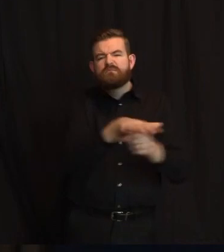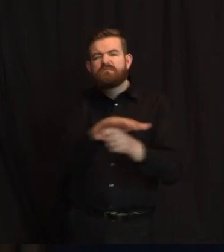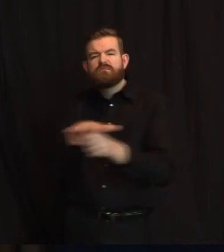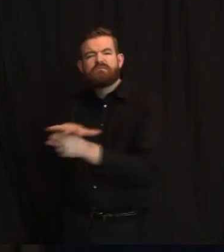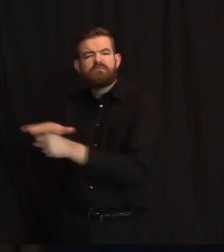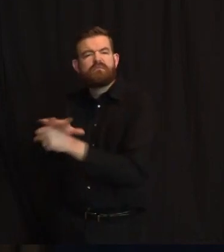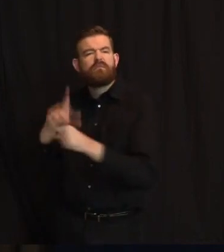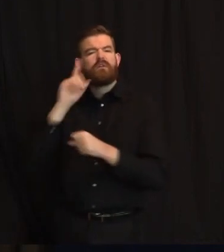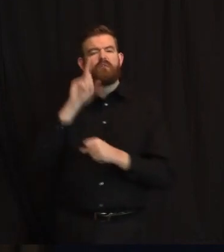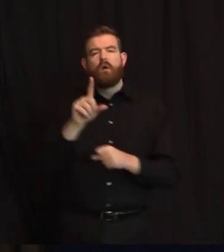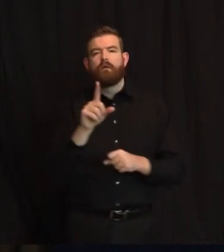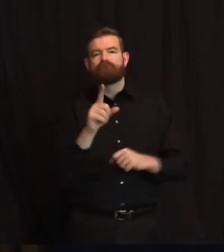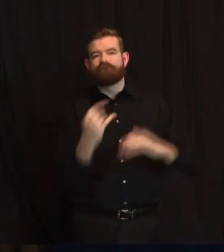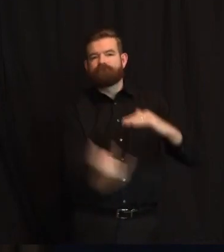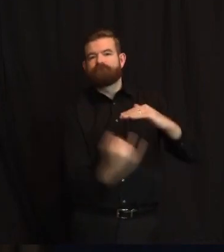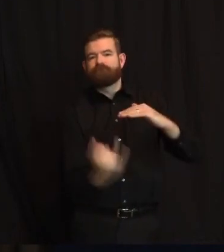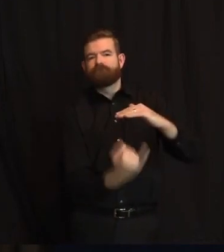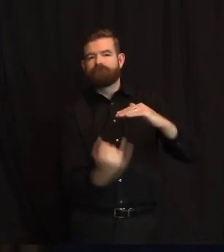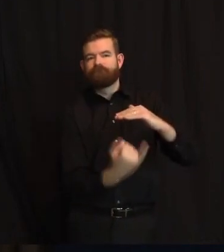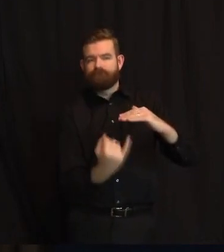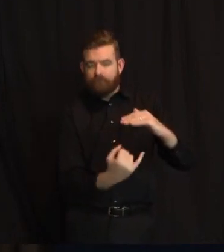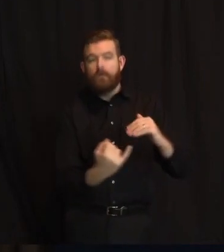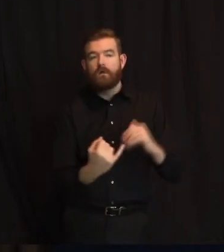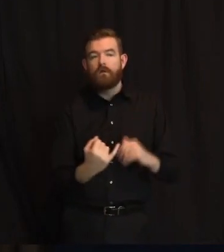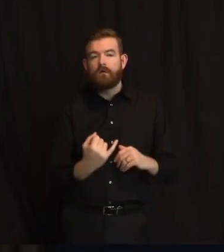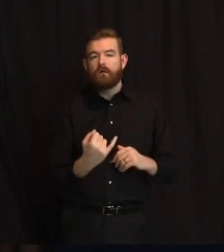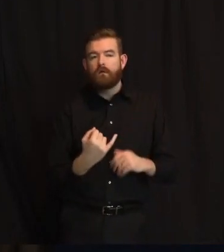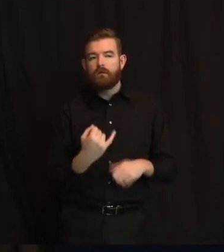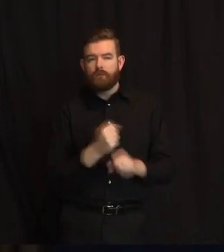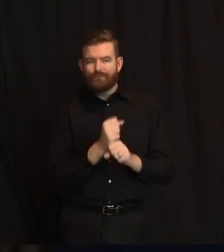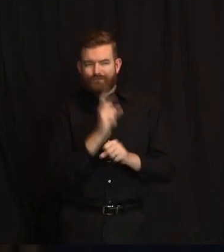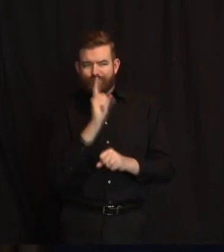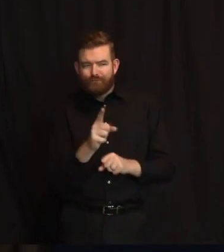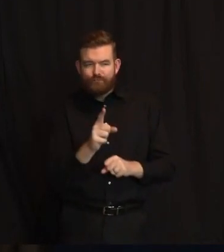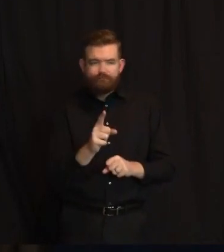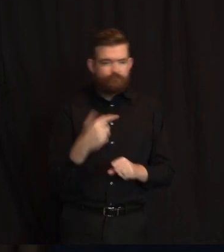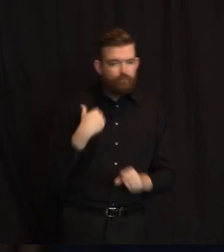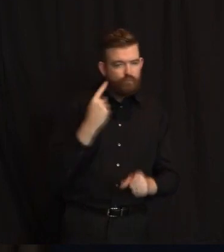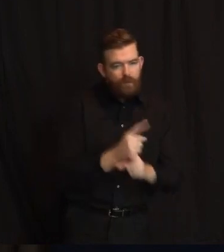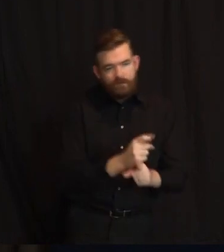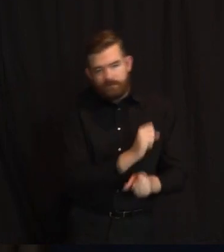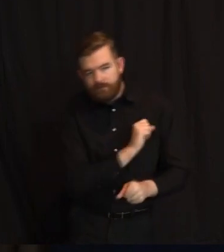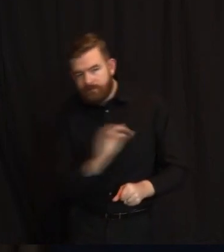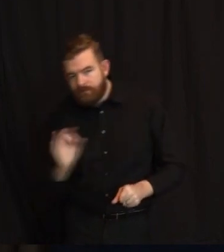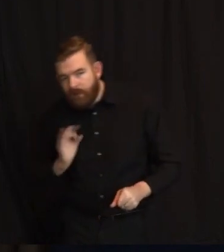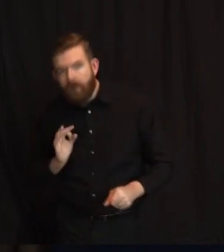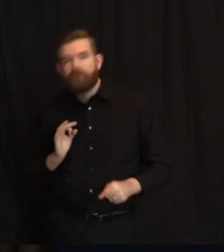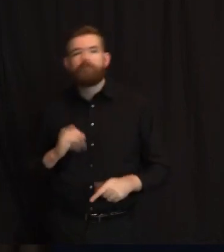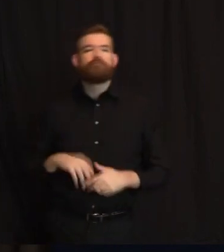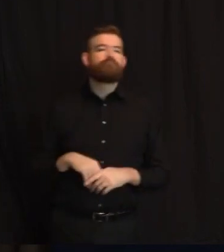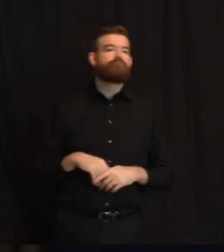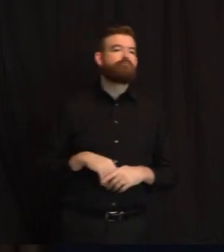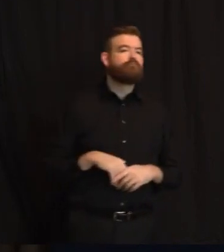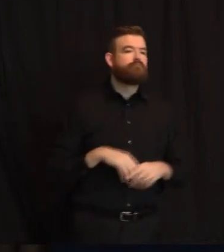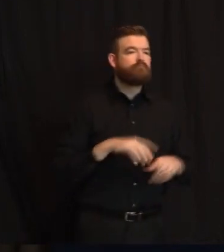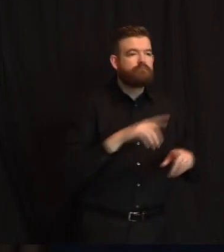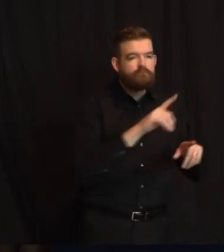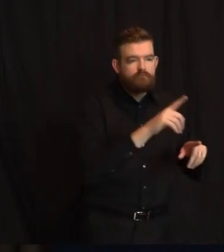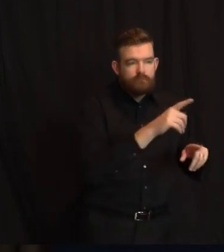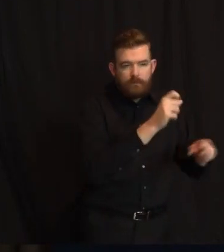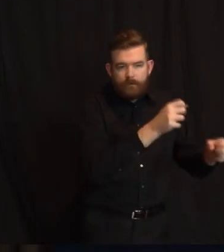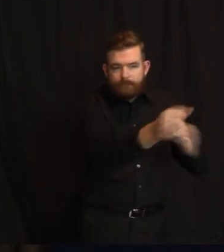And staff working in those quarantine and isolation areas are required to wear PPE, including surgical and